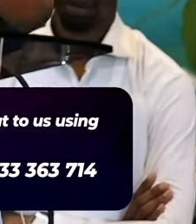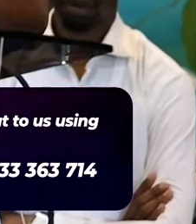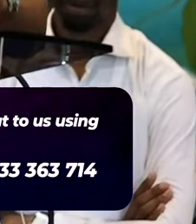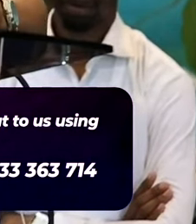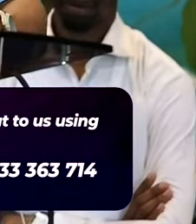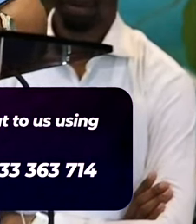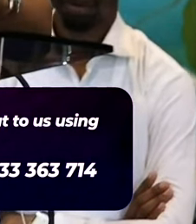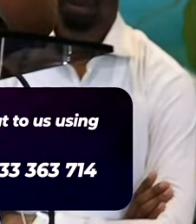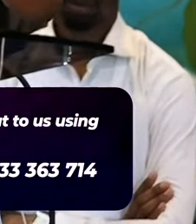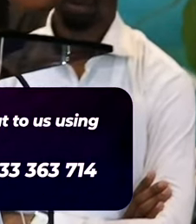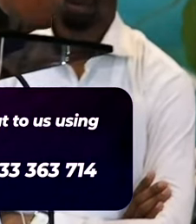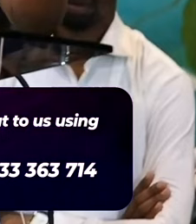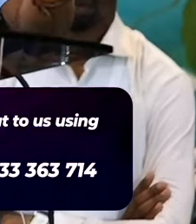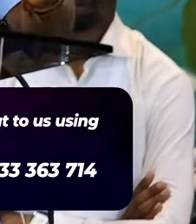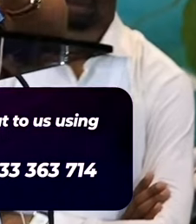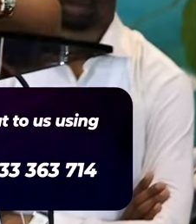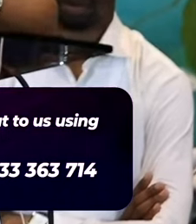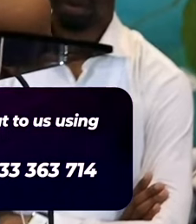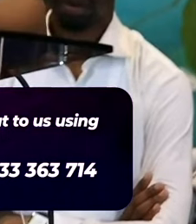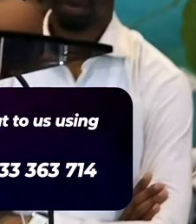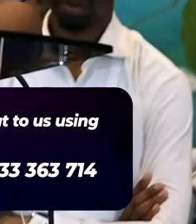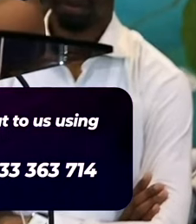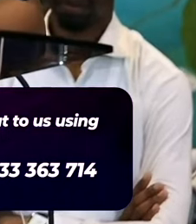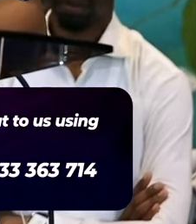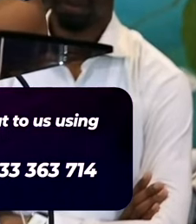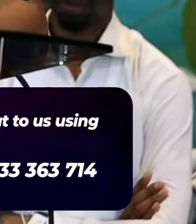that is on a trajectory that will lead to death and hell,